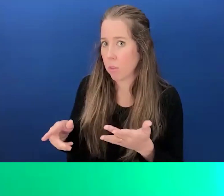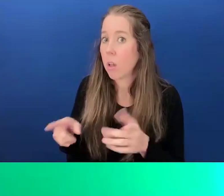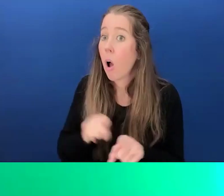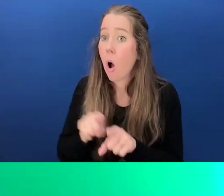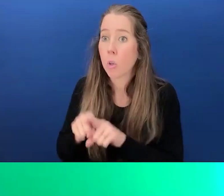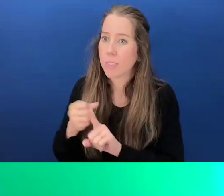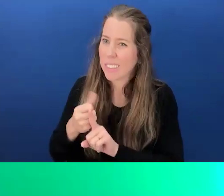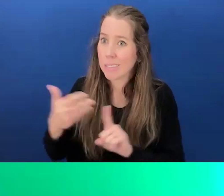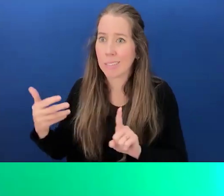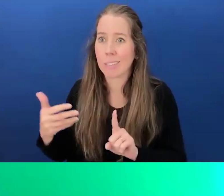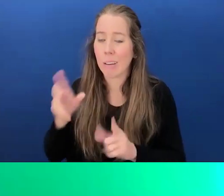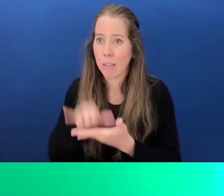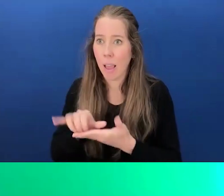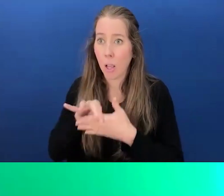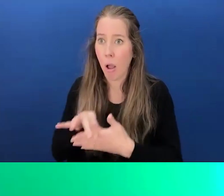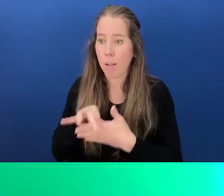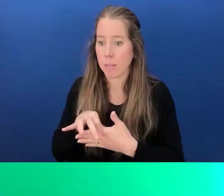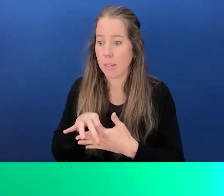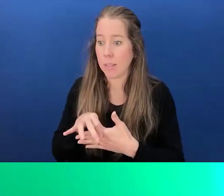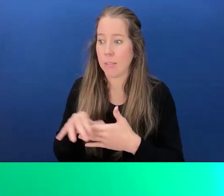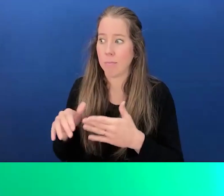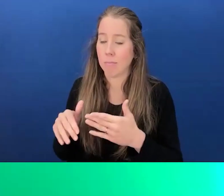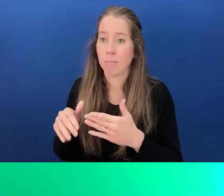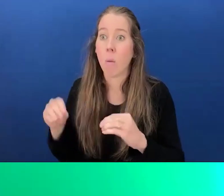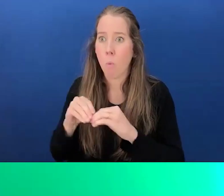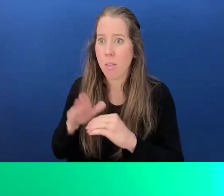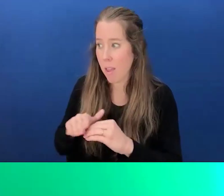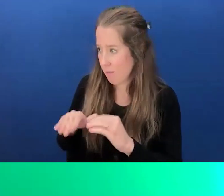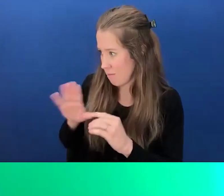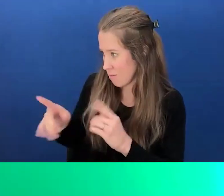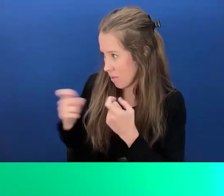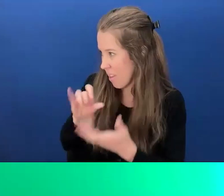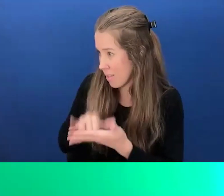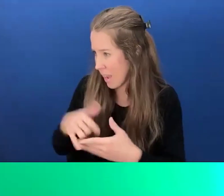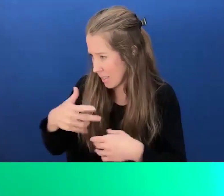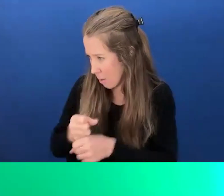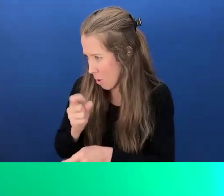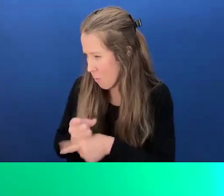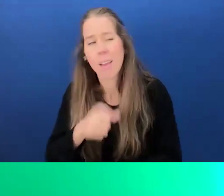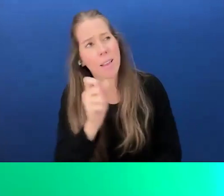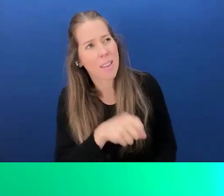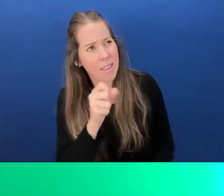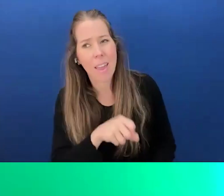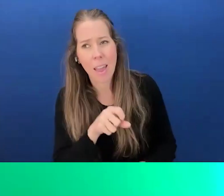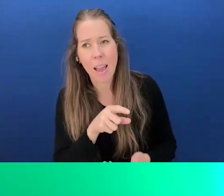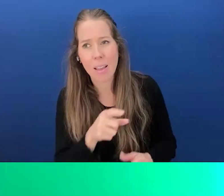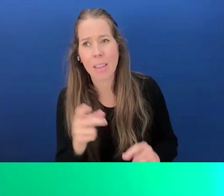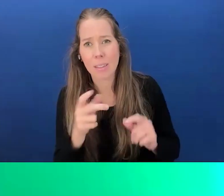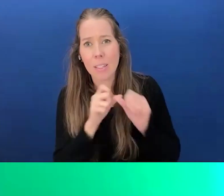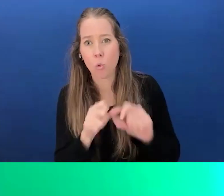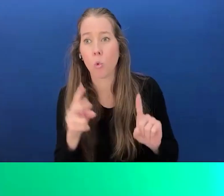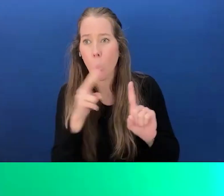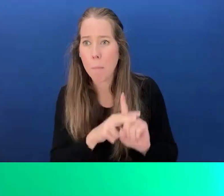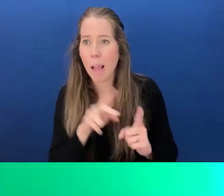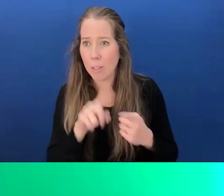also extended that context beyond what you asked. Is that a summary of what you? Yeah, it kept applying it to